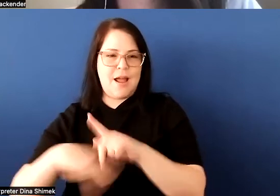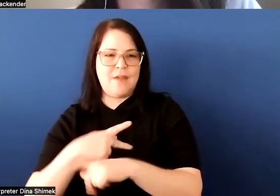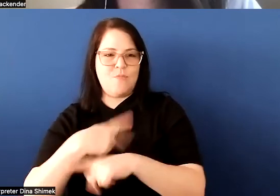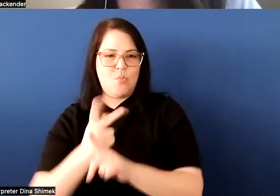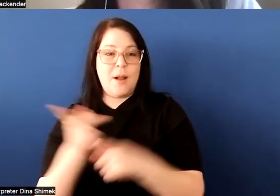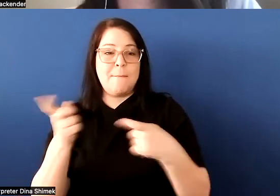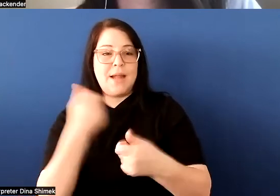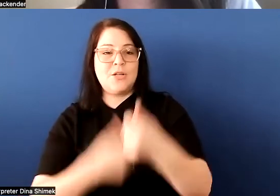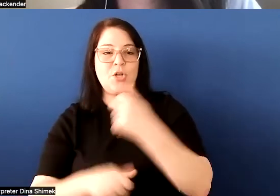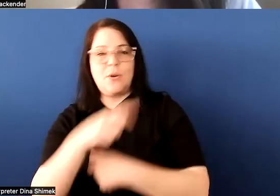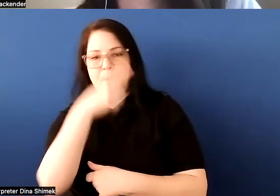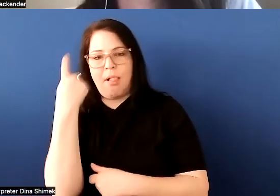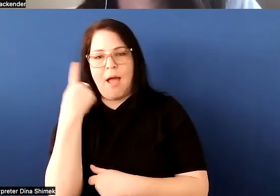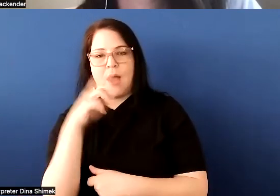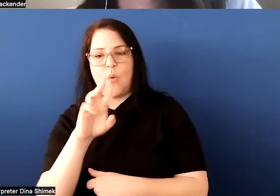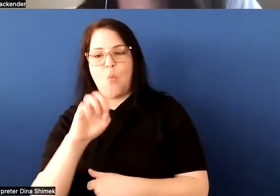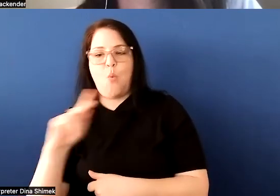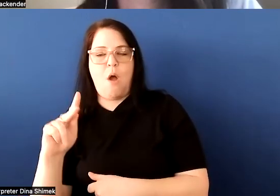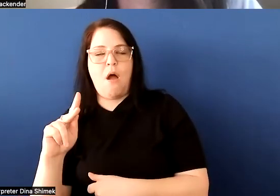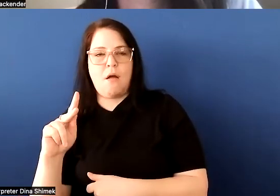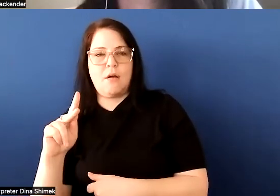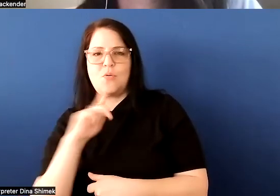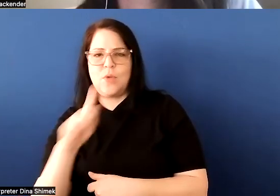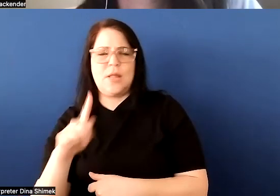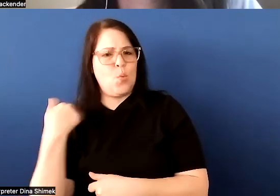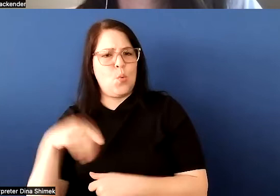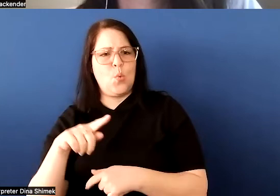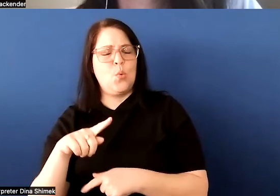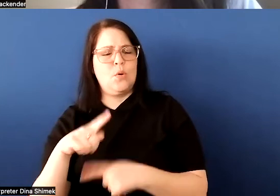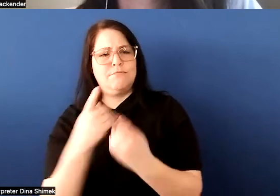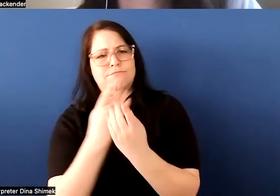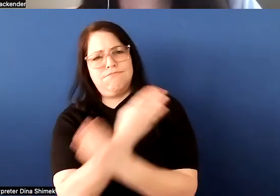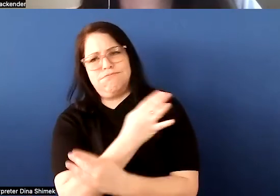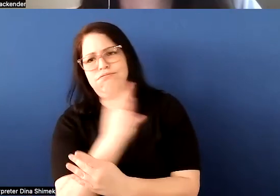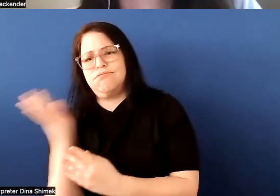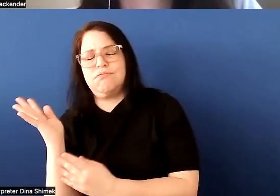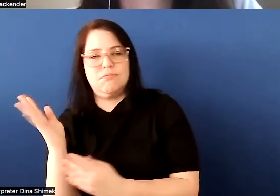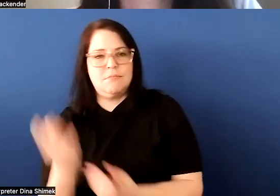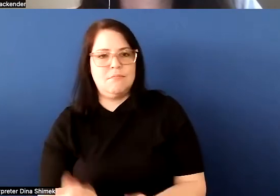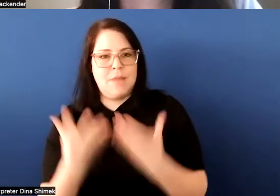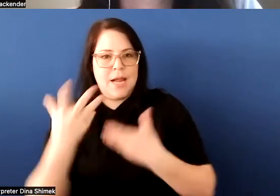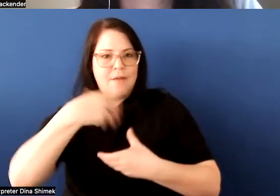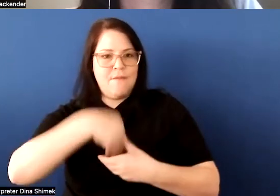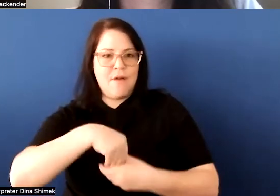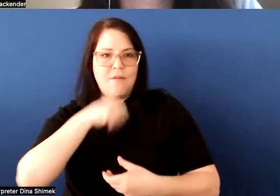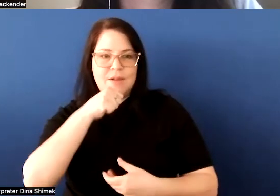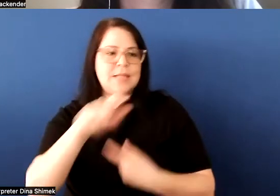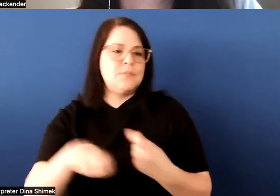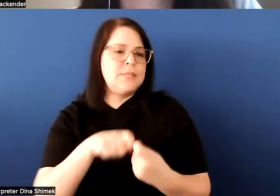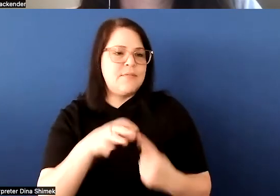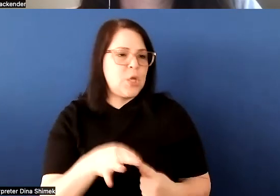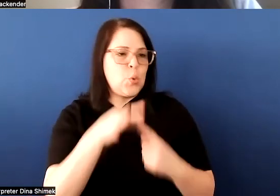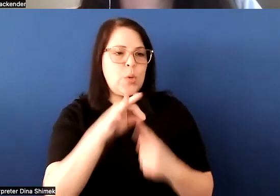by BlackRock. And so these are broadly diversified already investment products. So it's not like a unique stock, like you're not